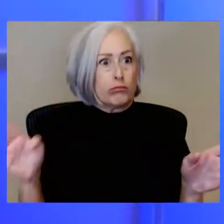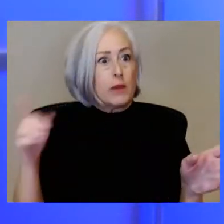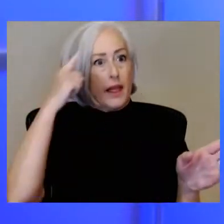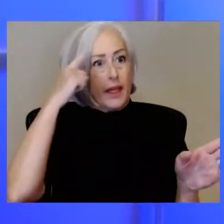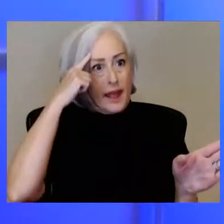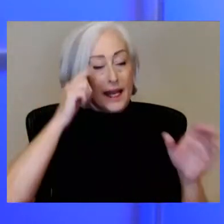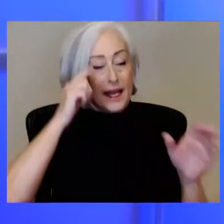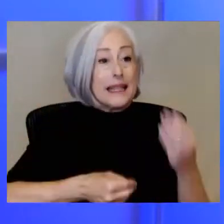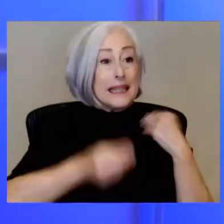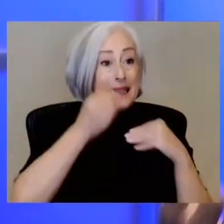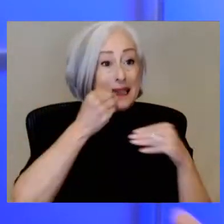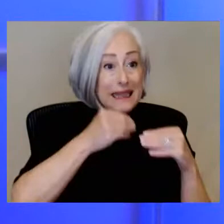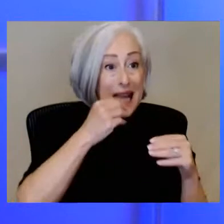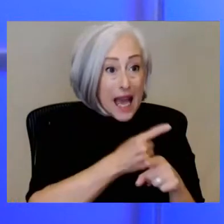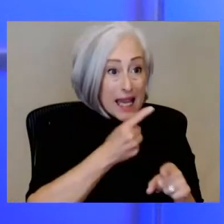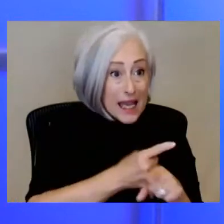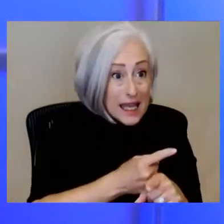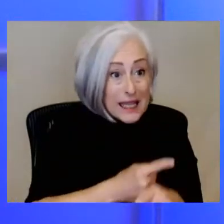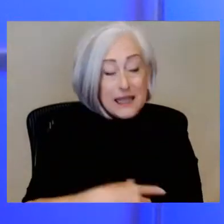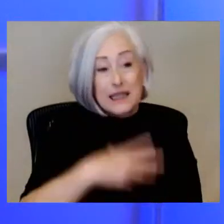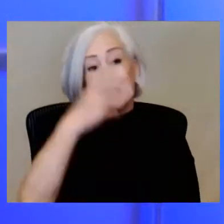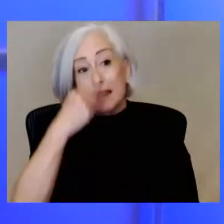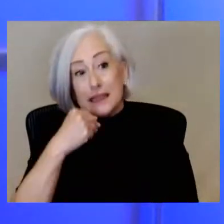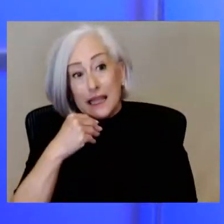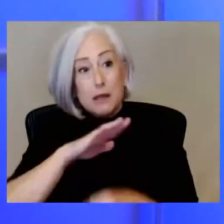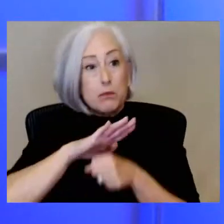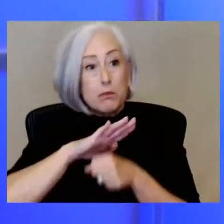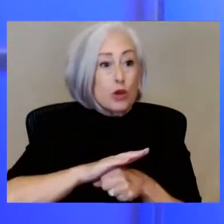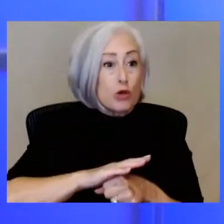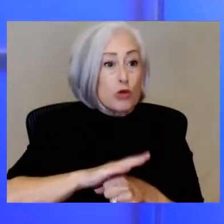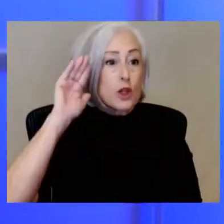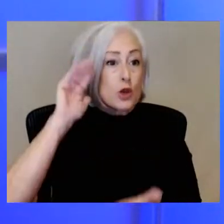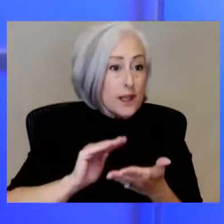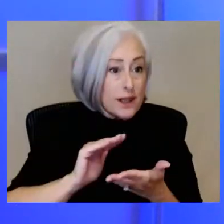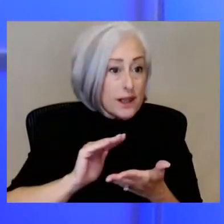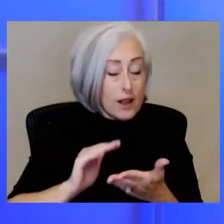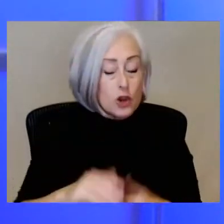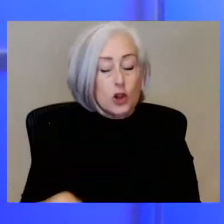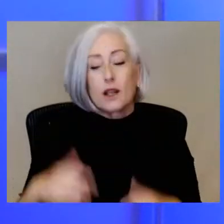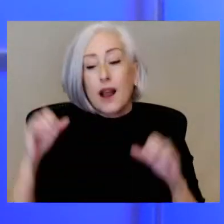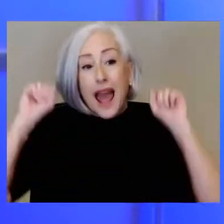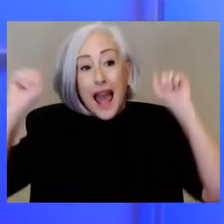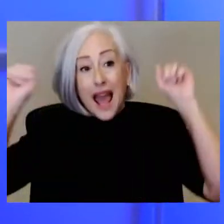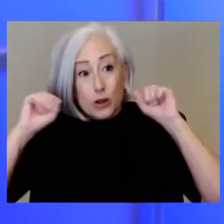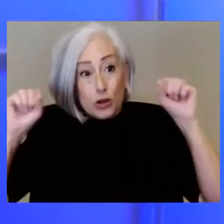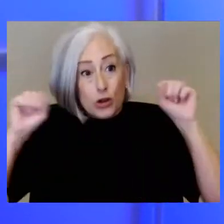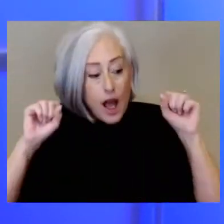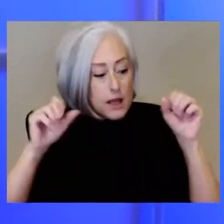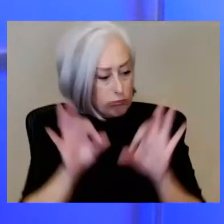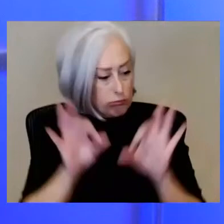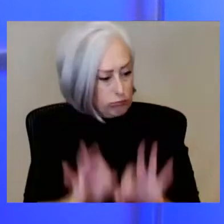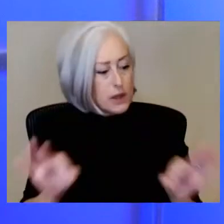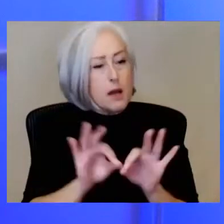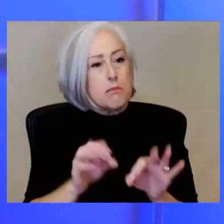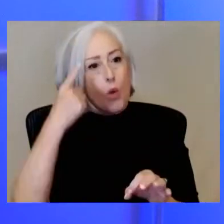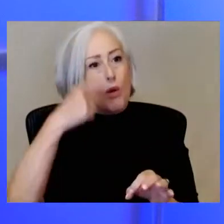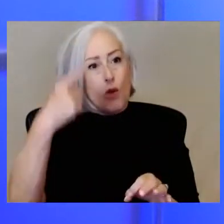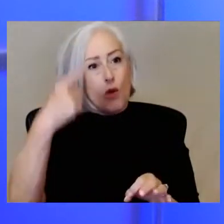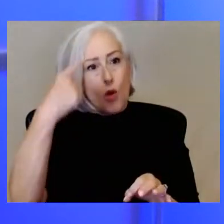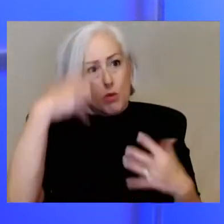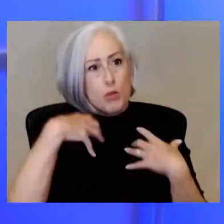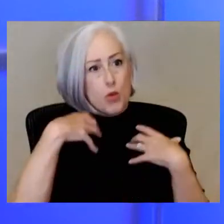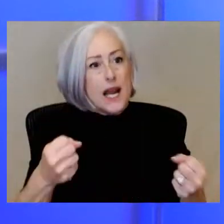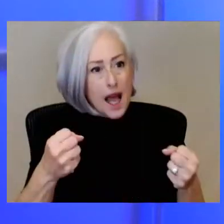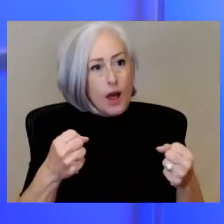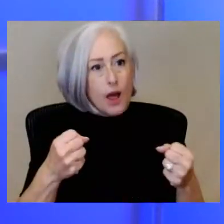exercise and even sleep and stress reduction, so lifestyle interventions, can have a big role in brain health. When we started,